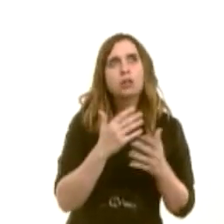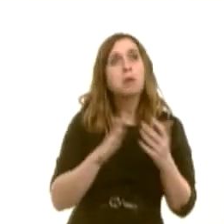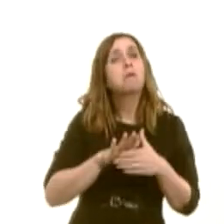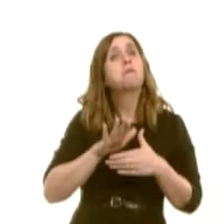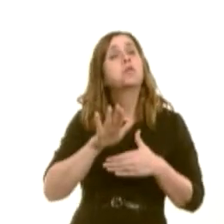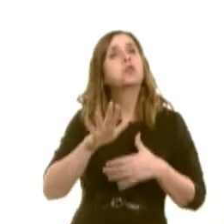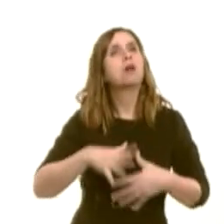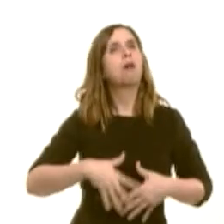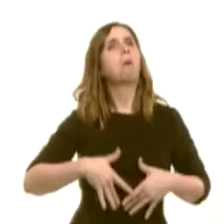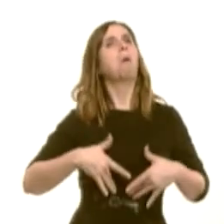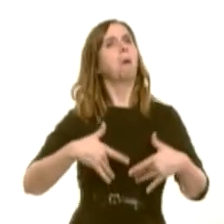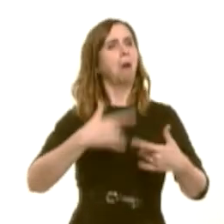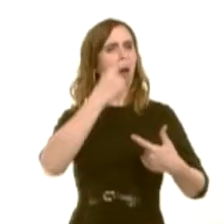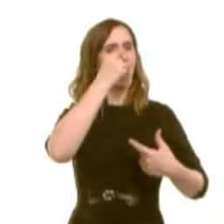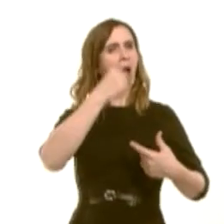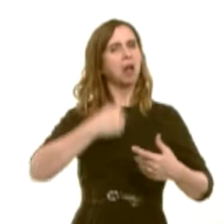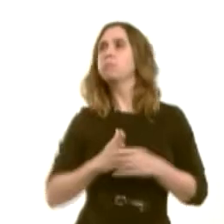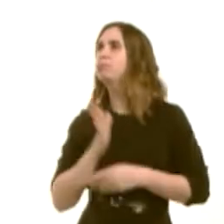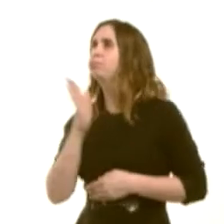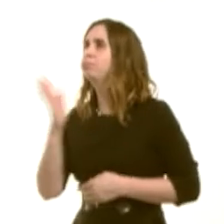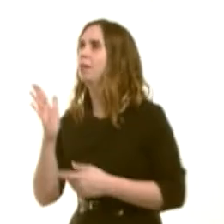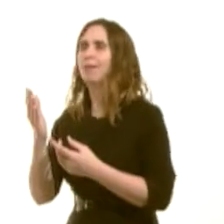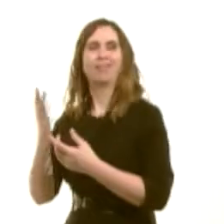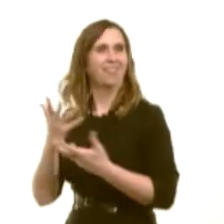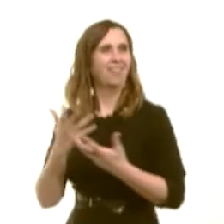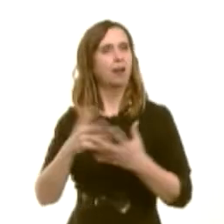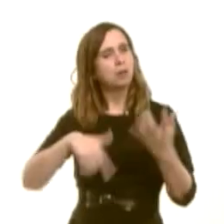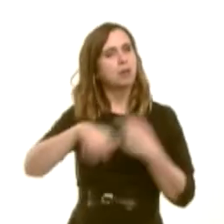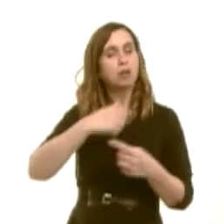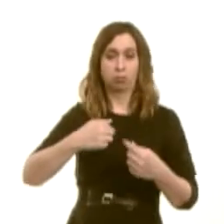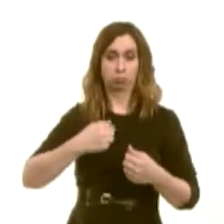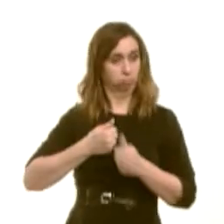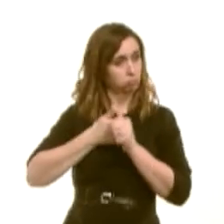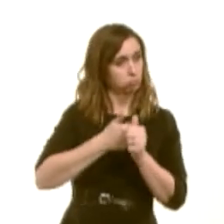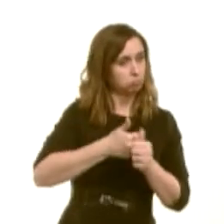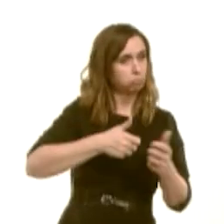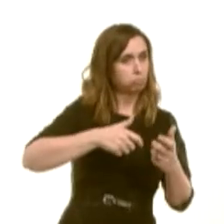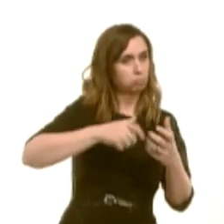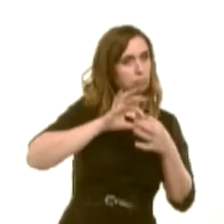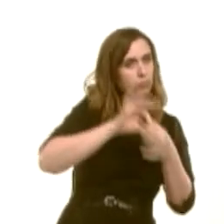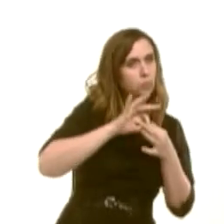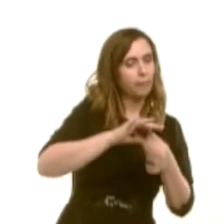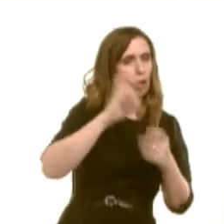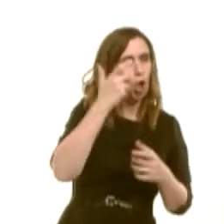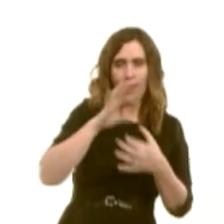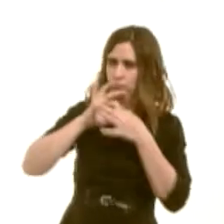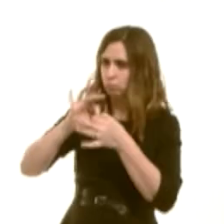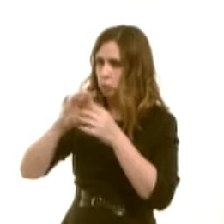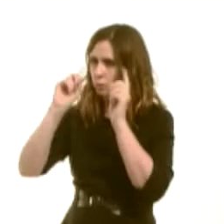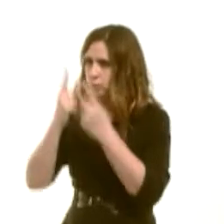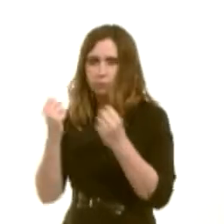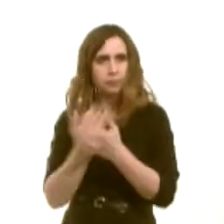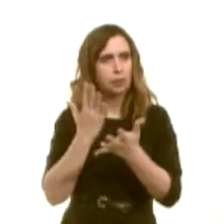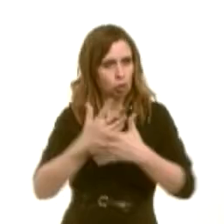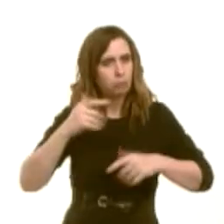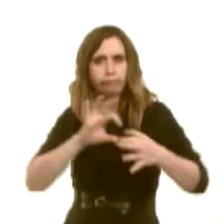perhaps. We're willing to work with the colleges and the universities to ensure that that process does continue